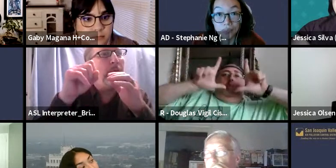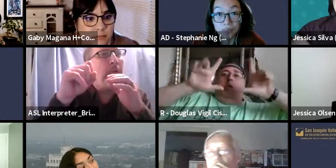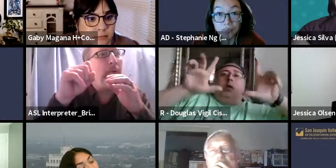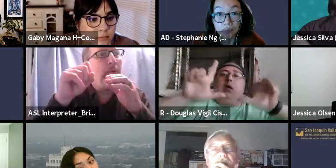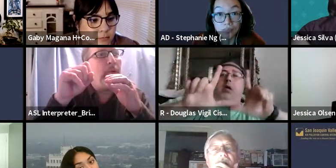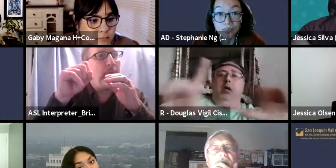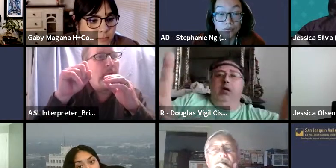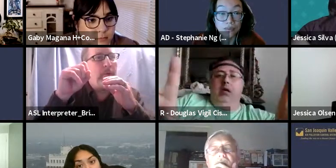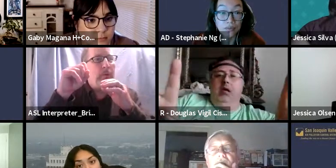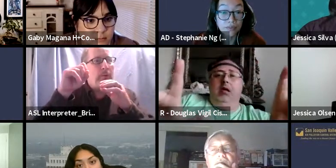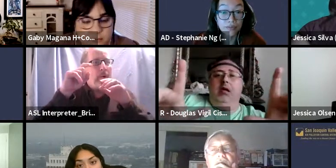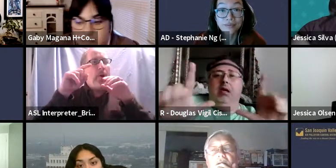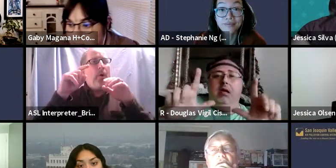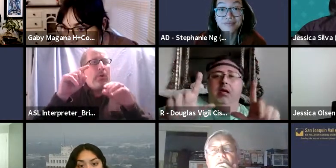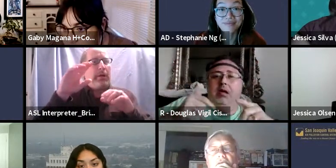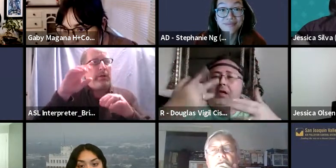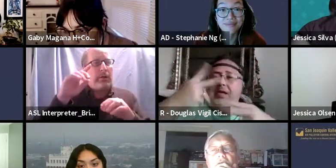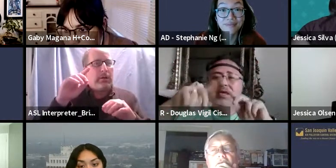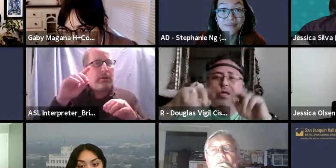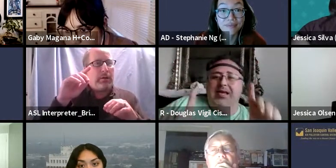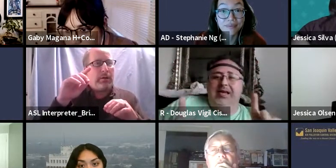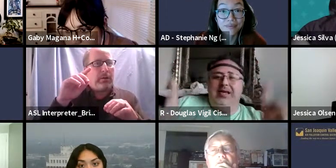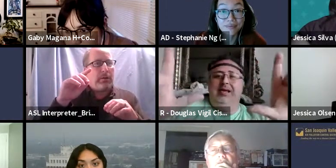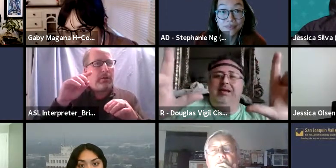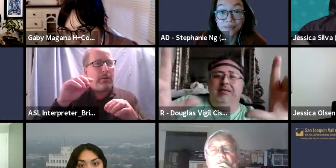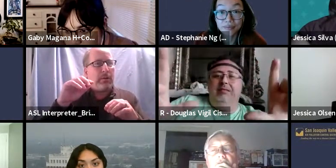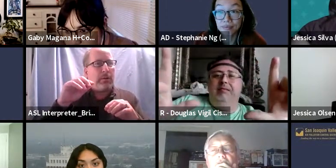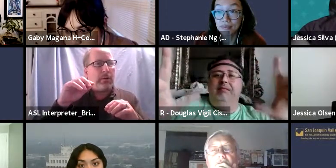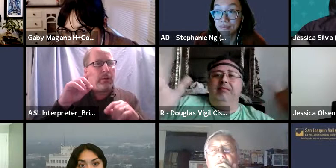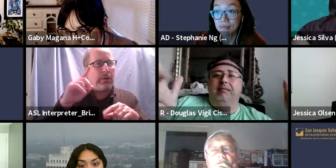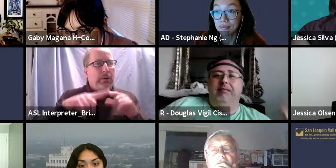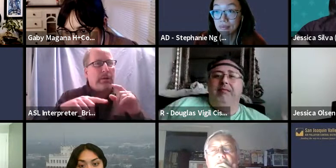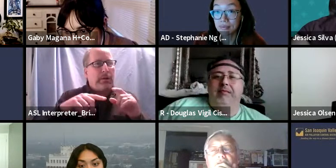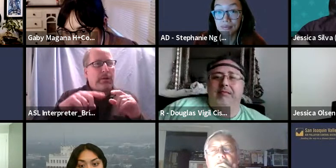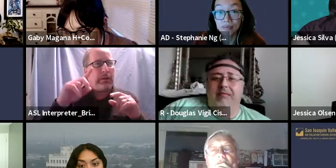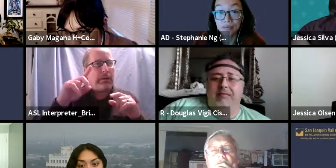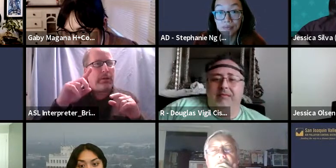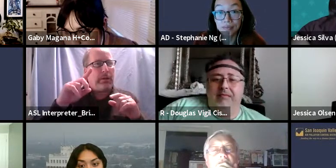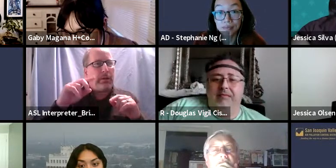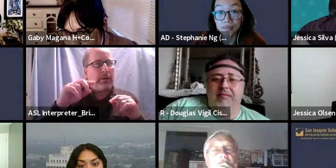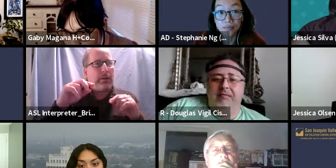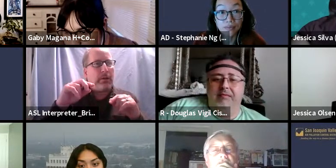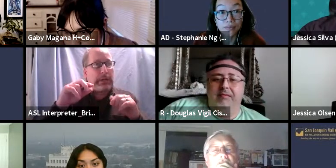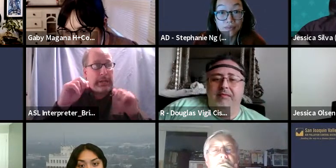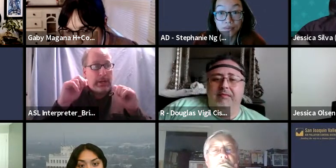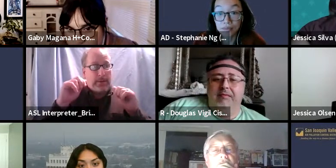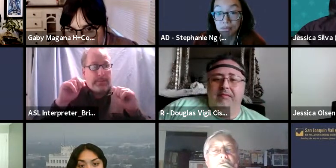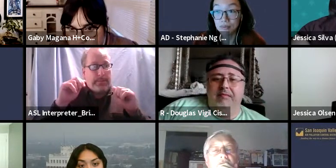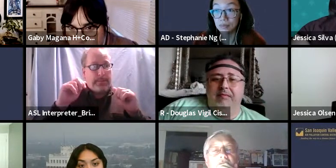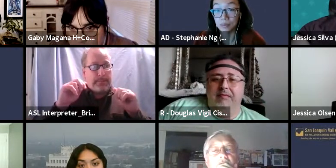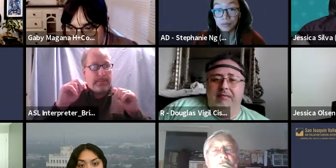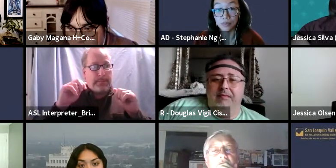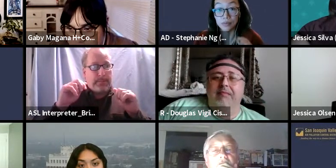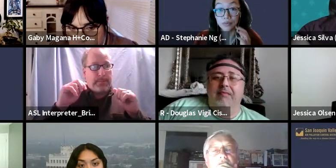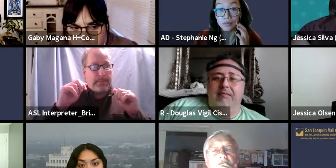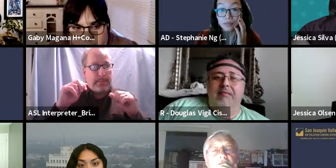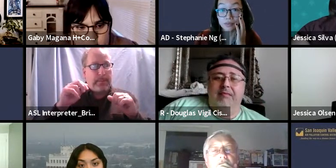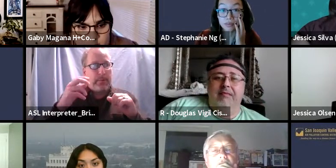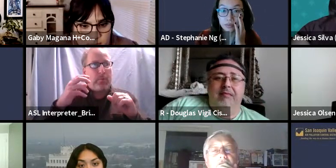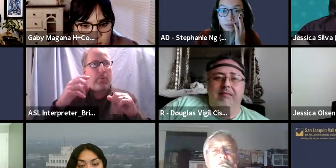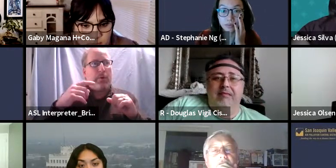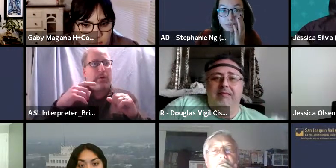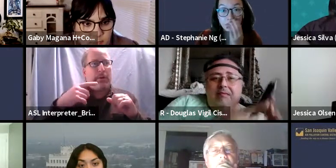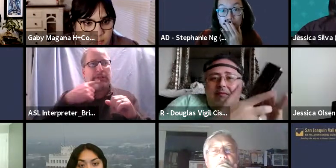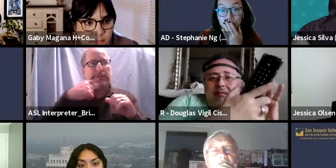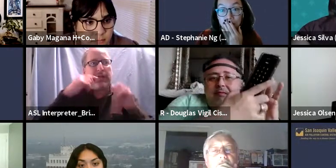Hi, group. Sorry to bother. I want to make sure that Douglas is able to call in. If